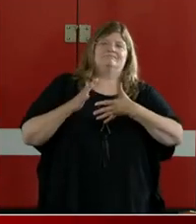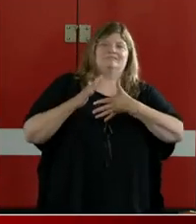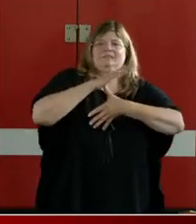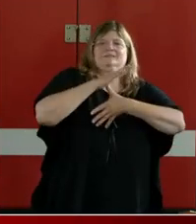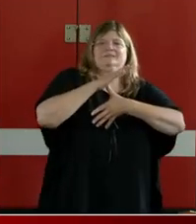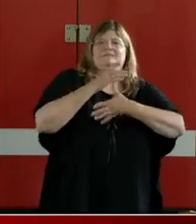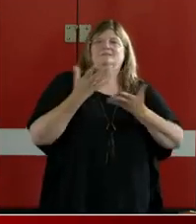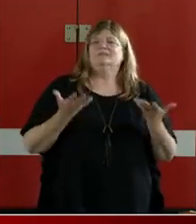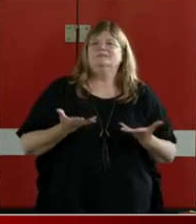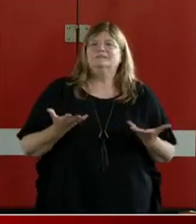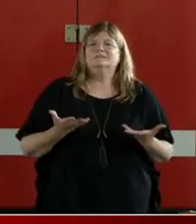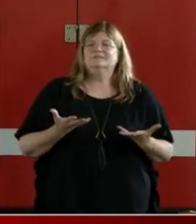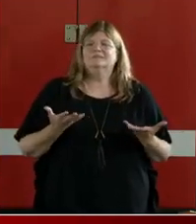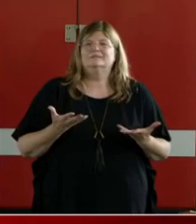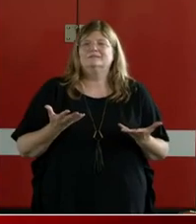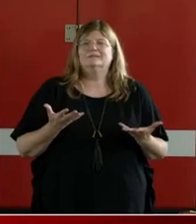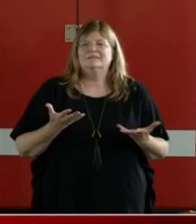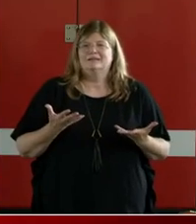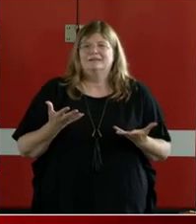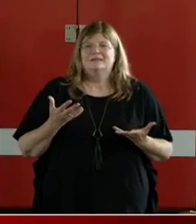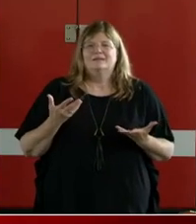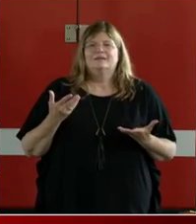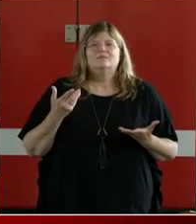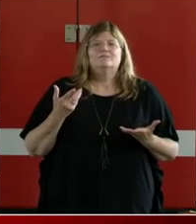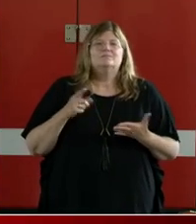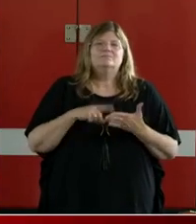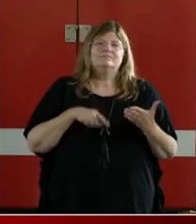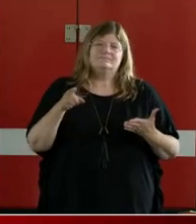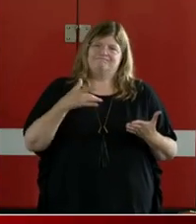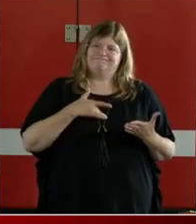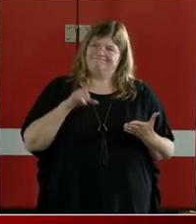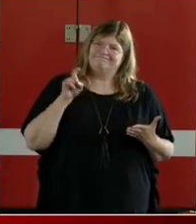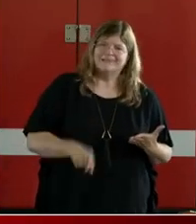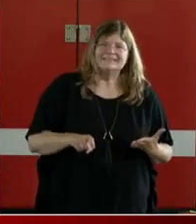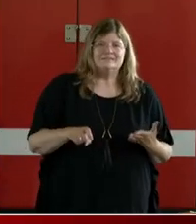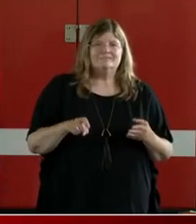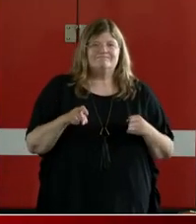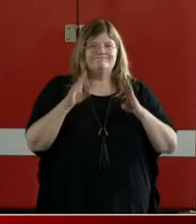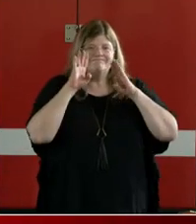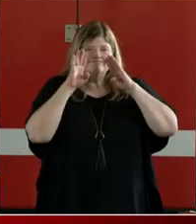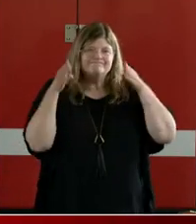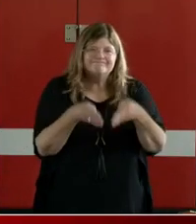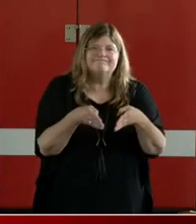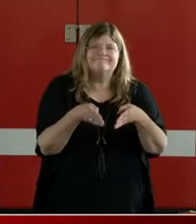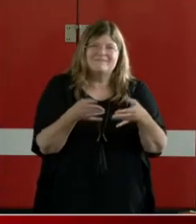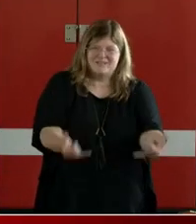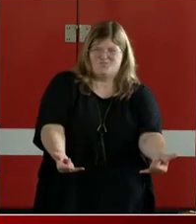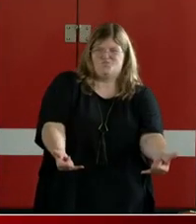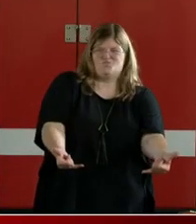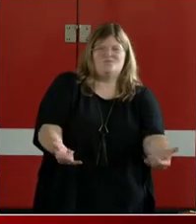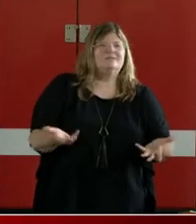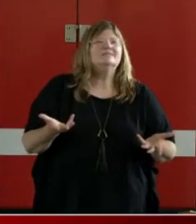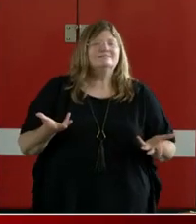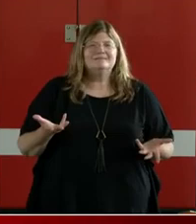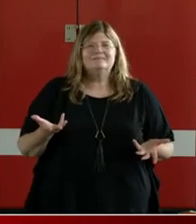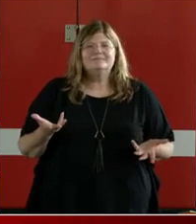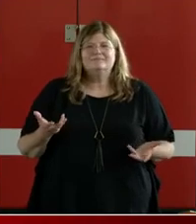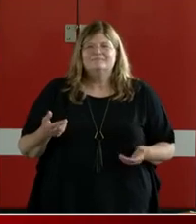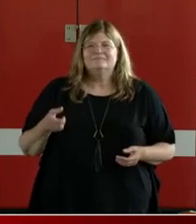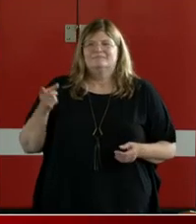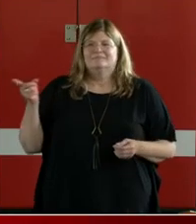you think needs your priority attention? Other than obviously the obvious, but you know, what will you look